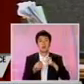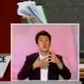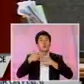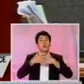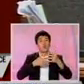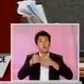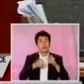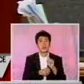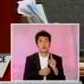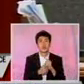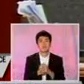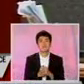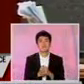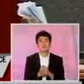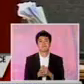anong